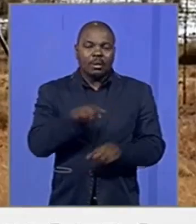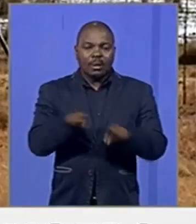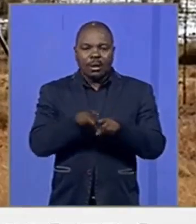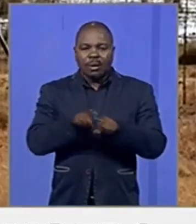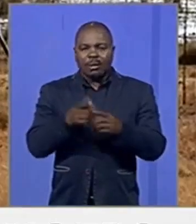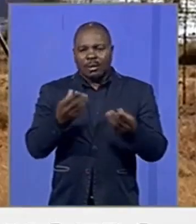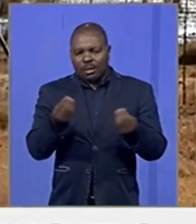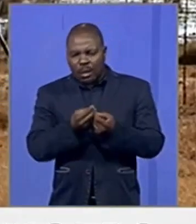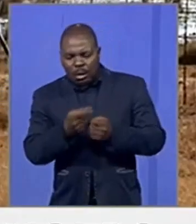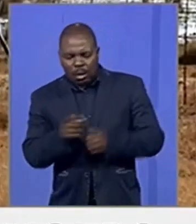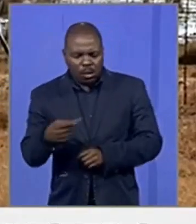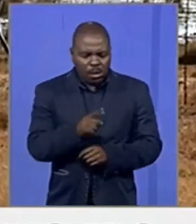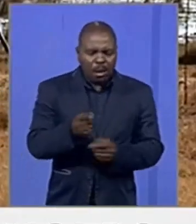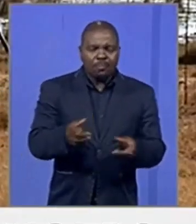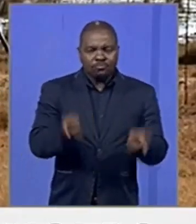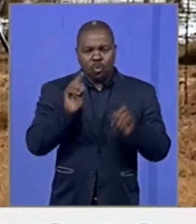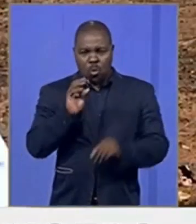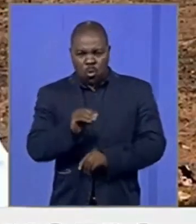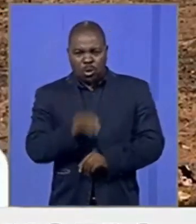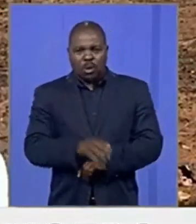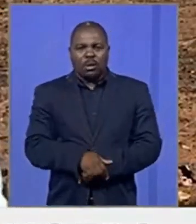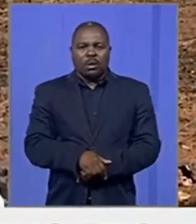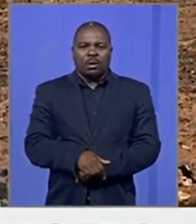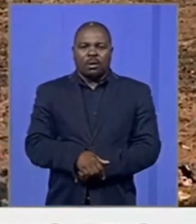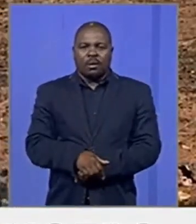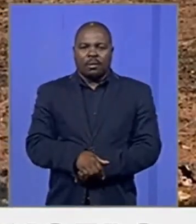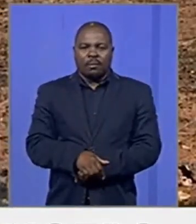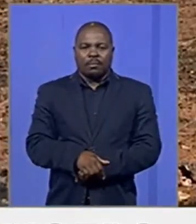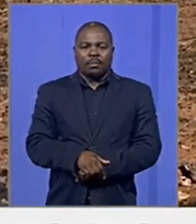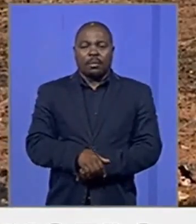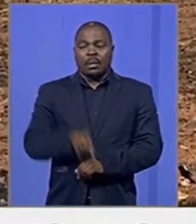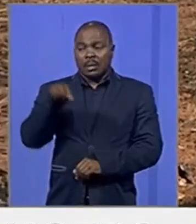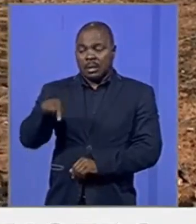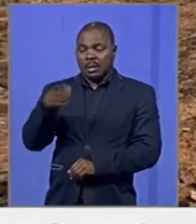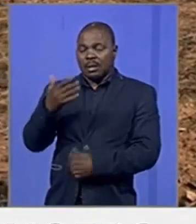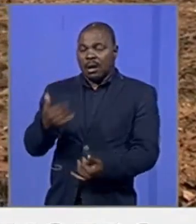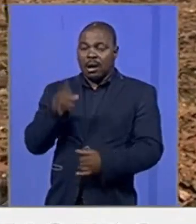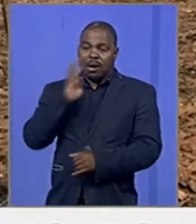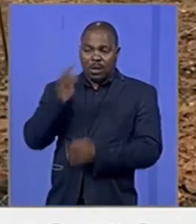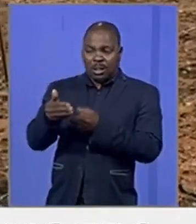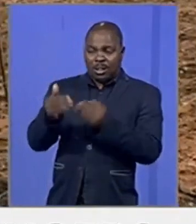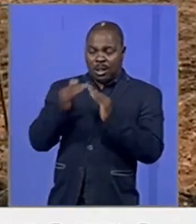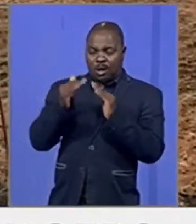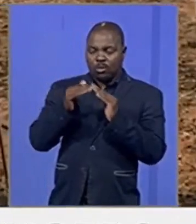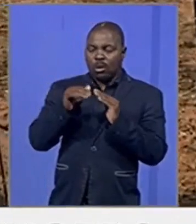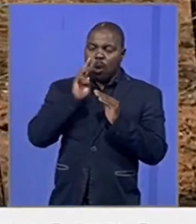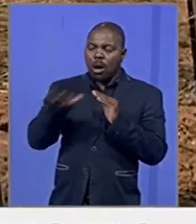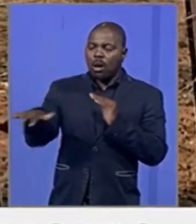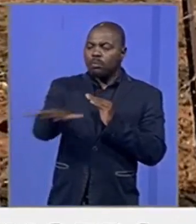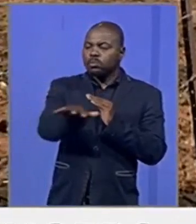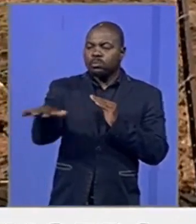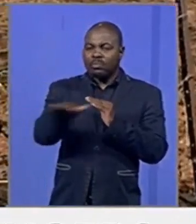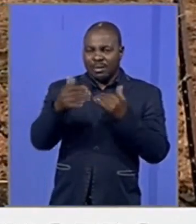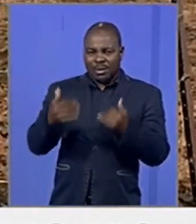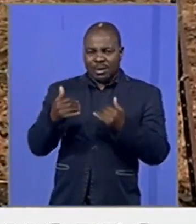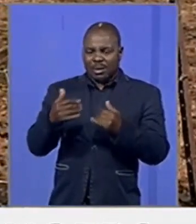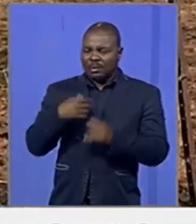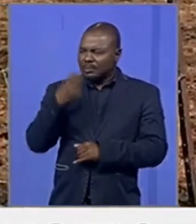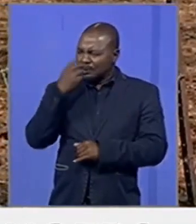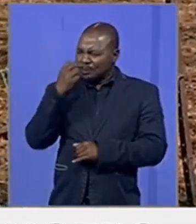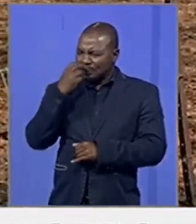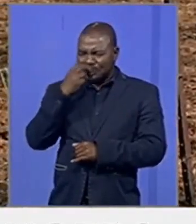le digagabi. Matlo a gaufi le metsi ne nuyana go simolola go go nna le monko